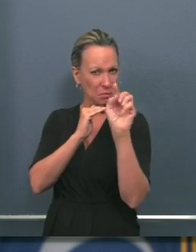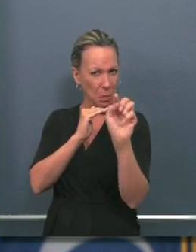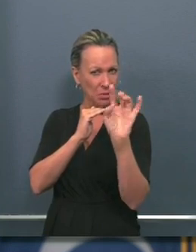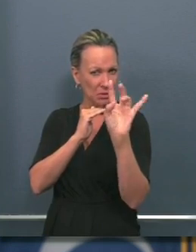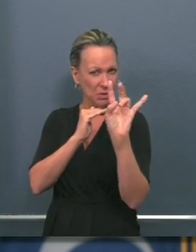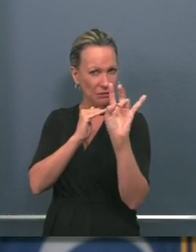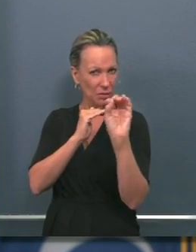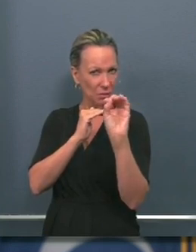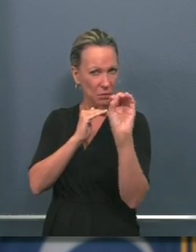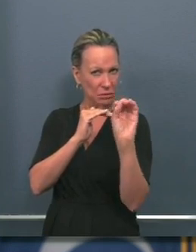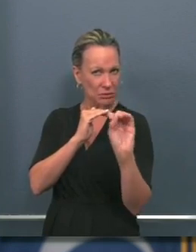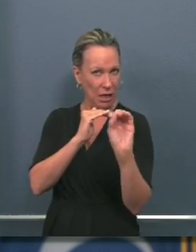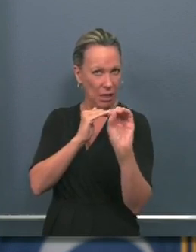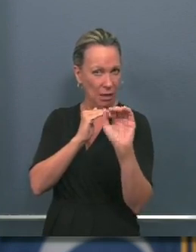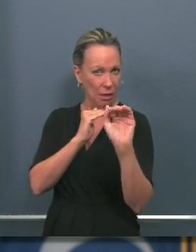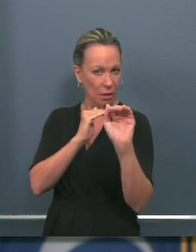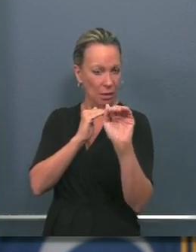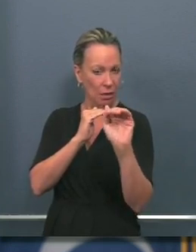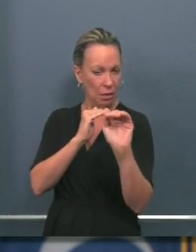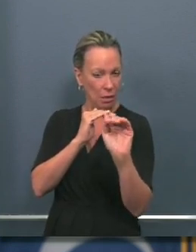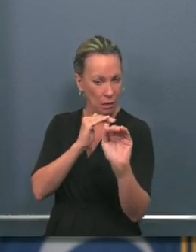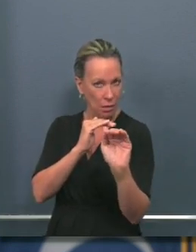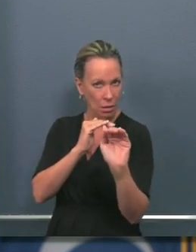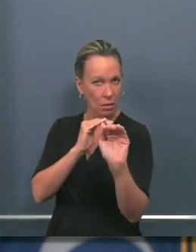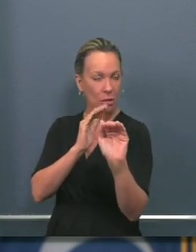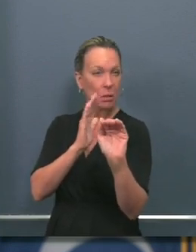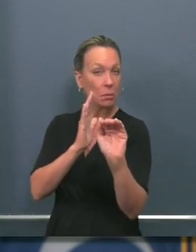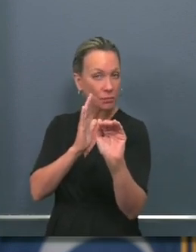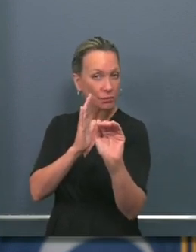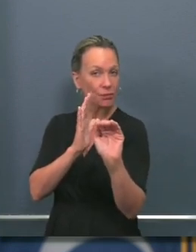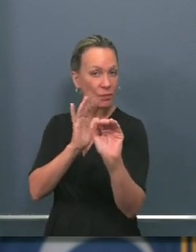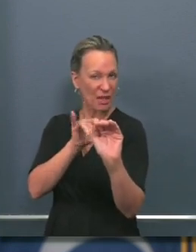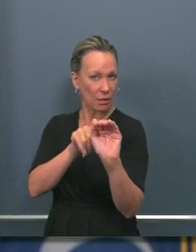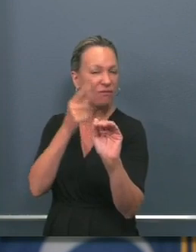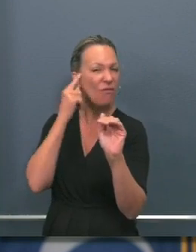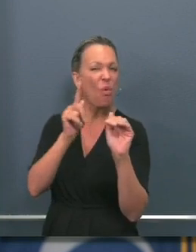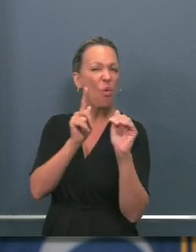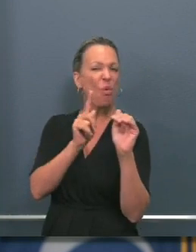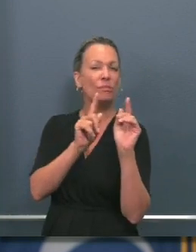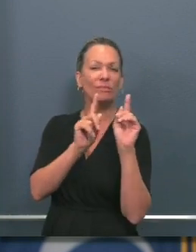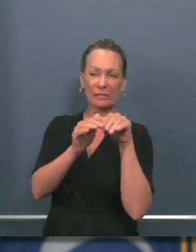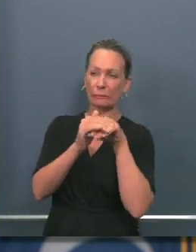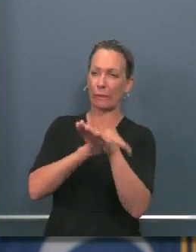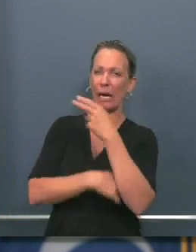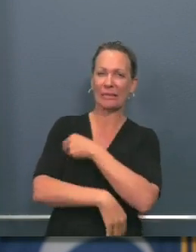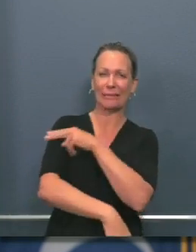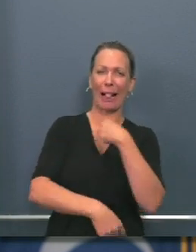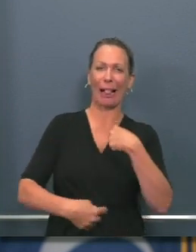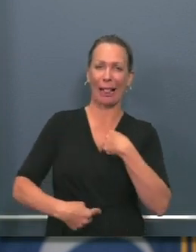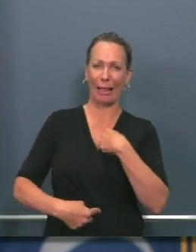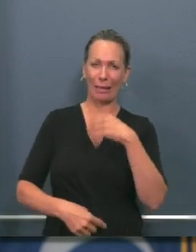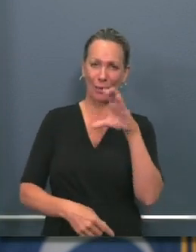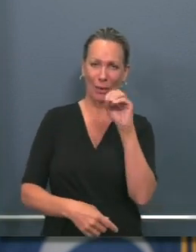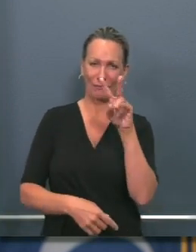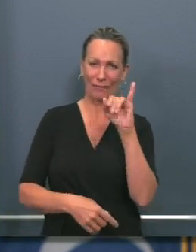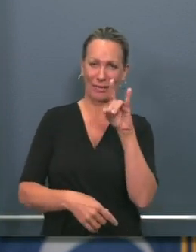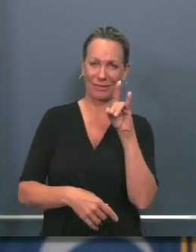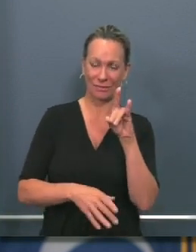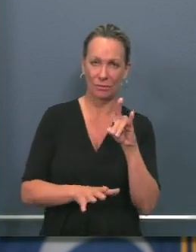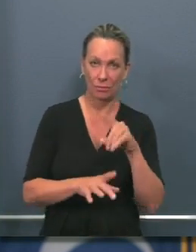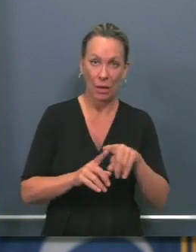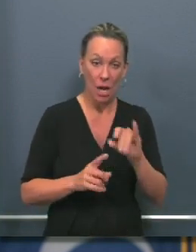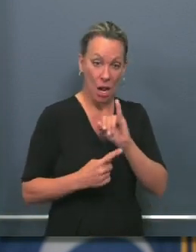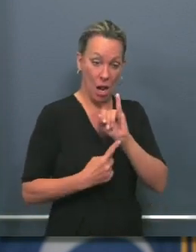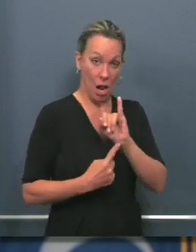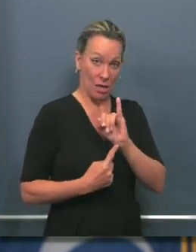that 14-day period. ICU numbers, stubborn but stable, basically flat over an extended